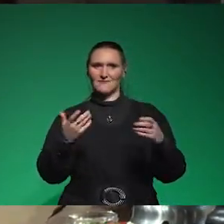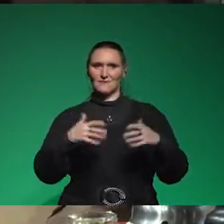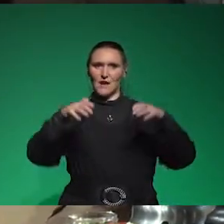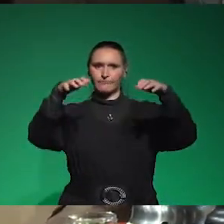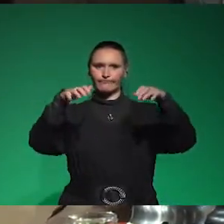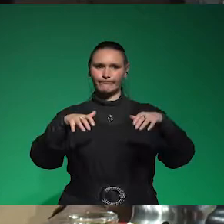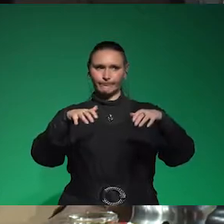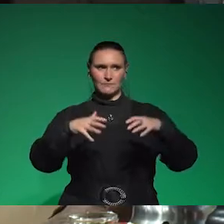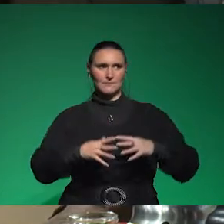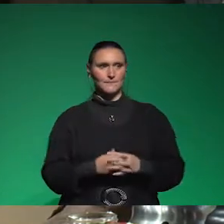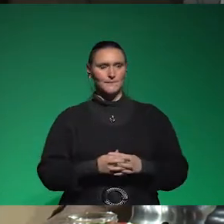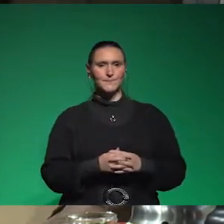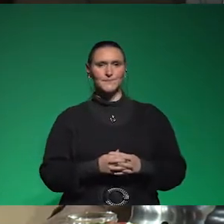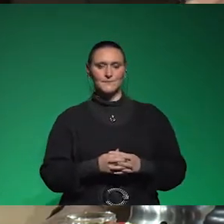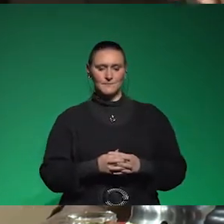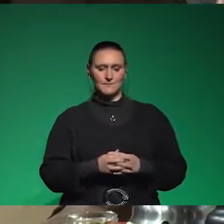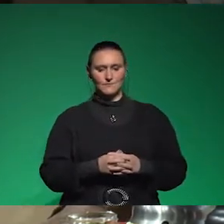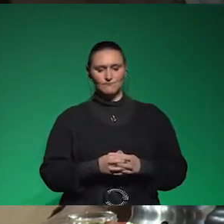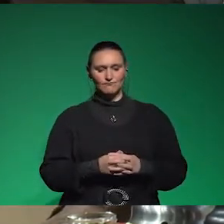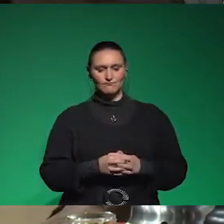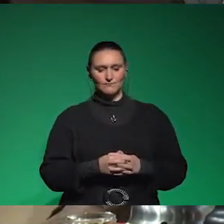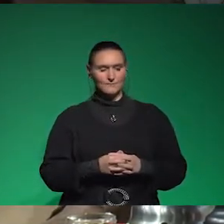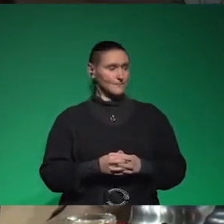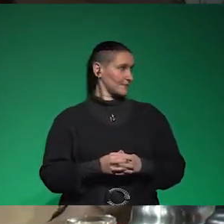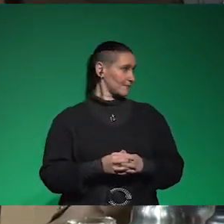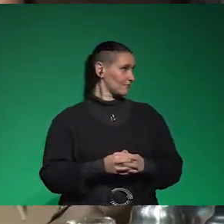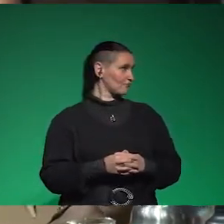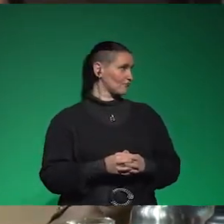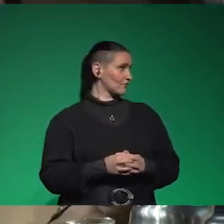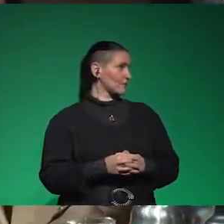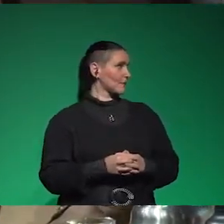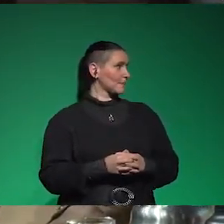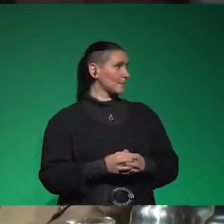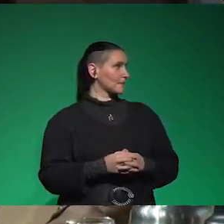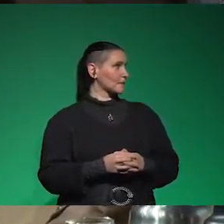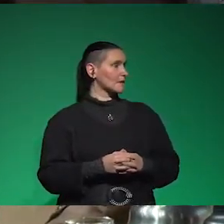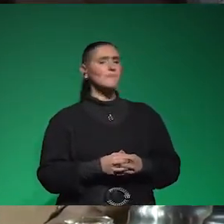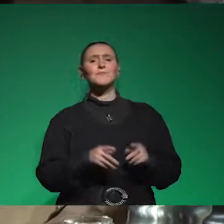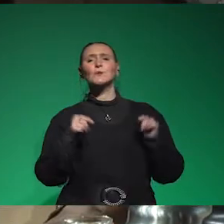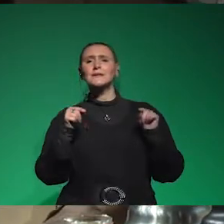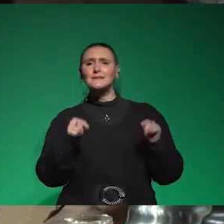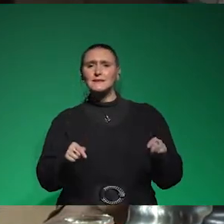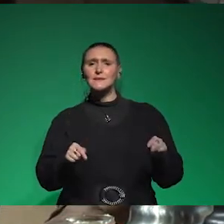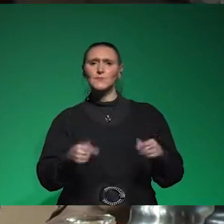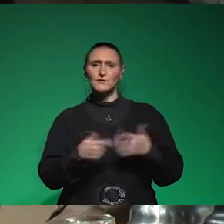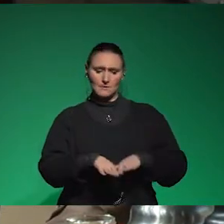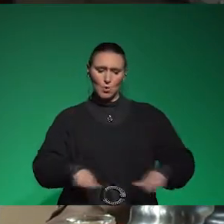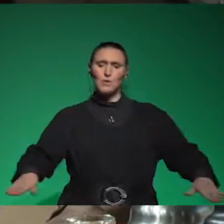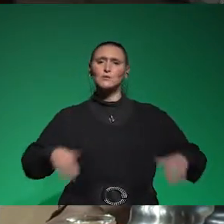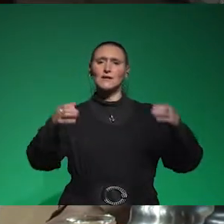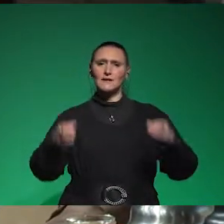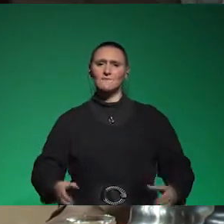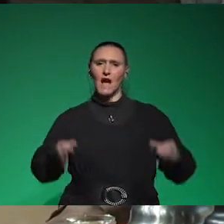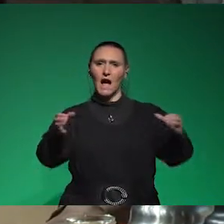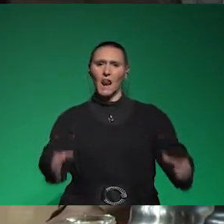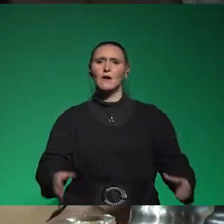There is this. There's a gap. Yeah. The pillars. The pillars, like the pillars. Pillars. So this is it's called also